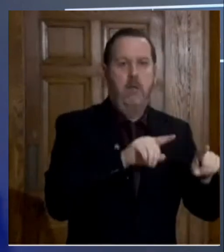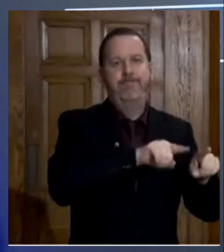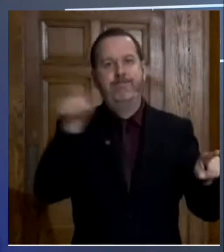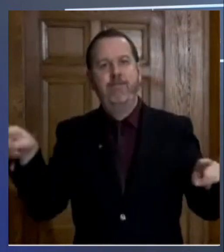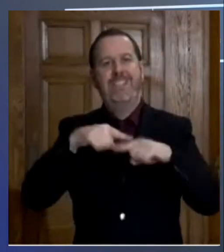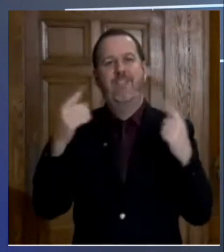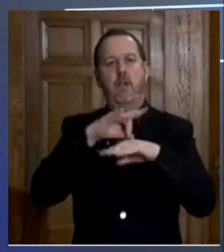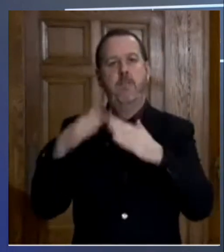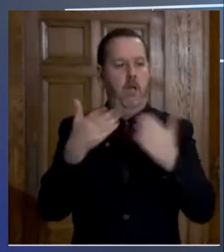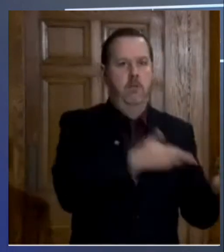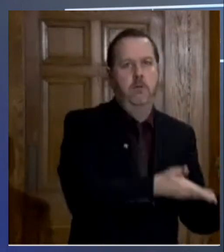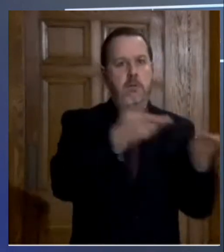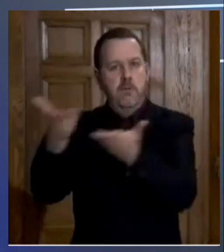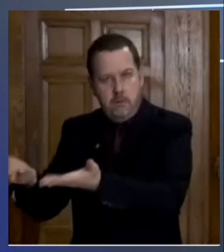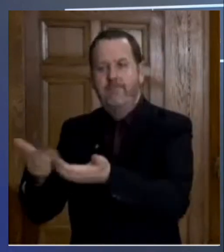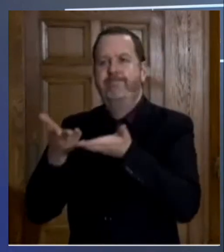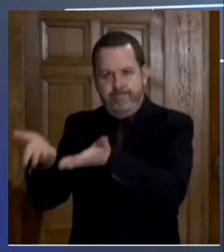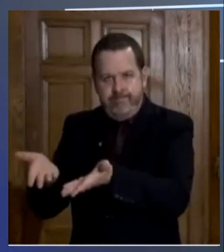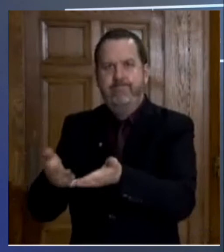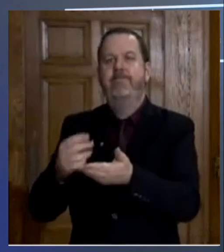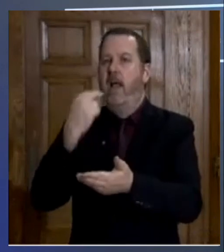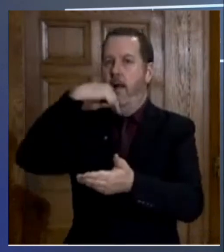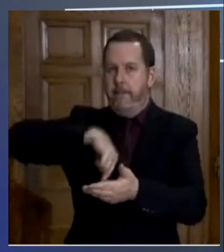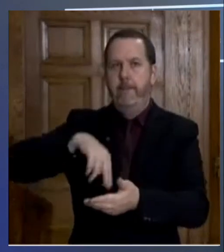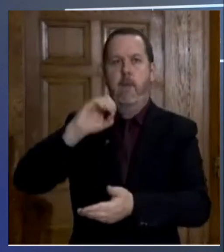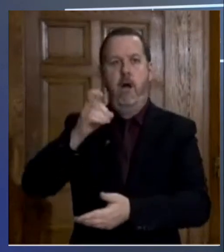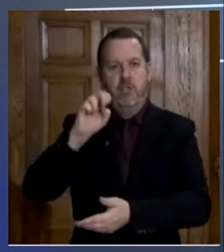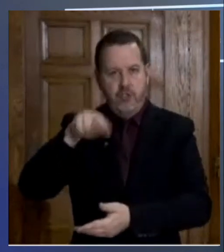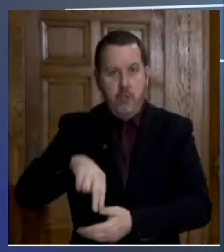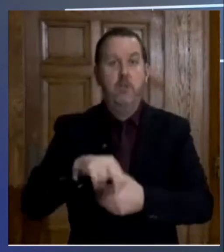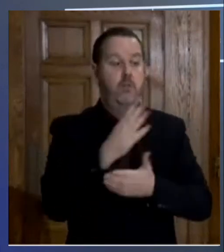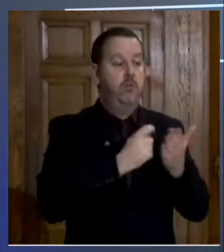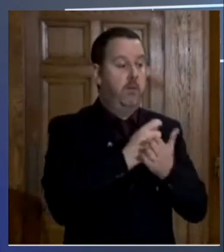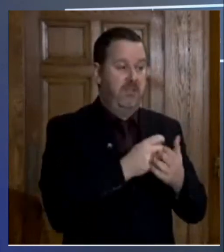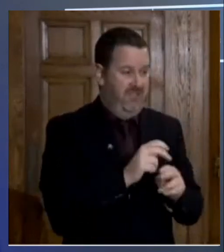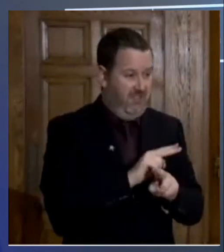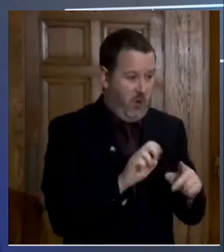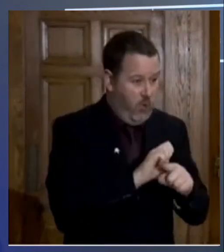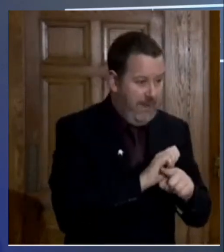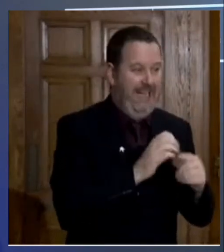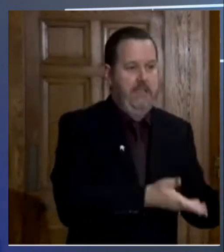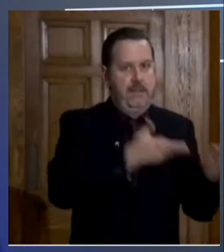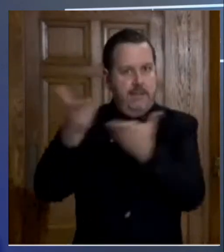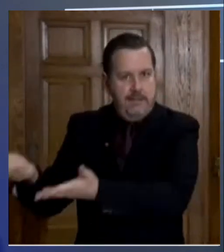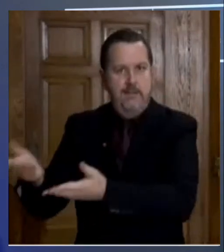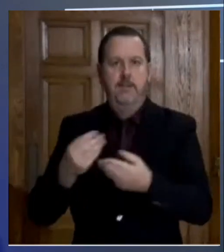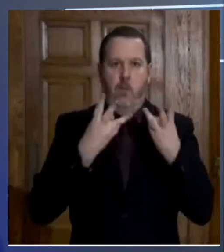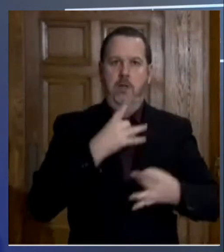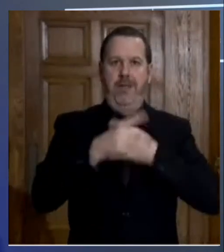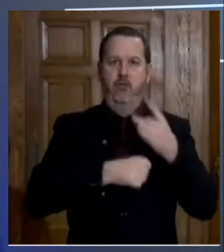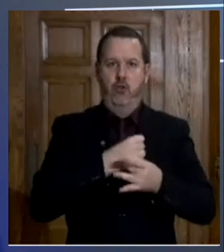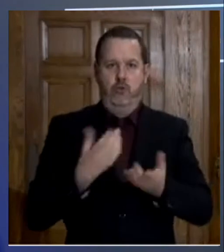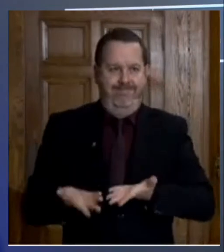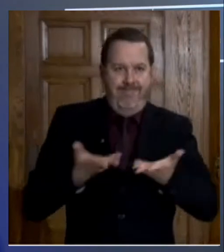to access to oxygen. And I'll stress, it's not about supply, it's about the infrastructure to make sure that they receive the supports that they